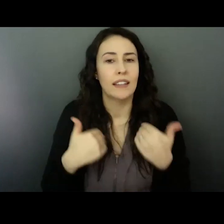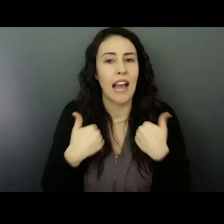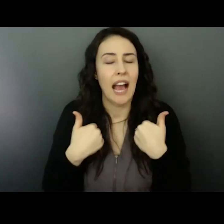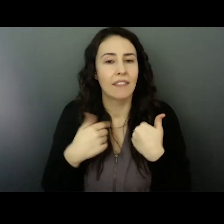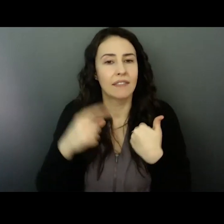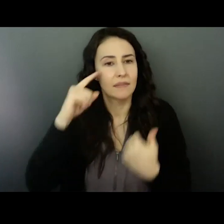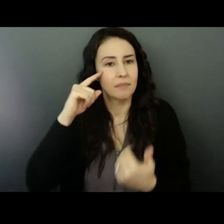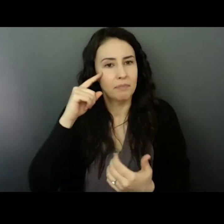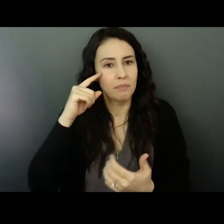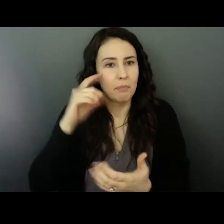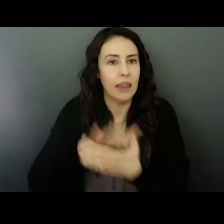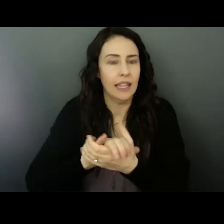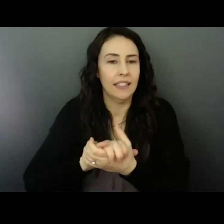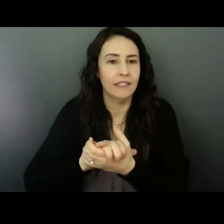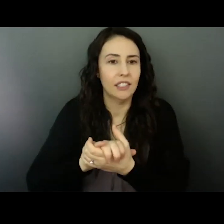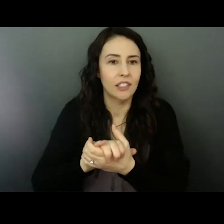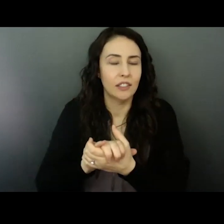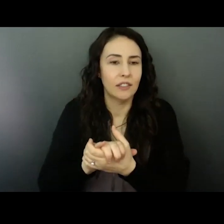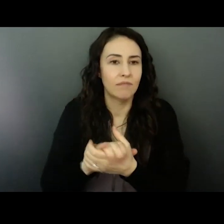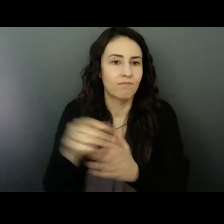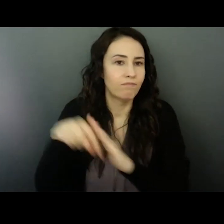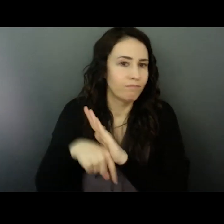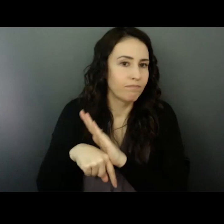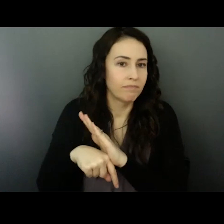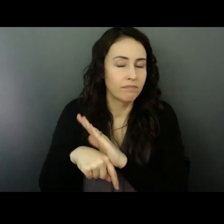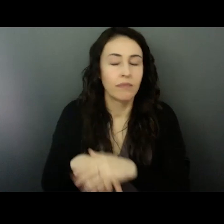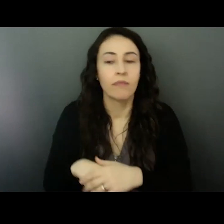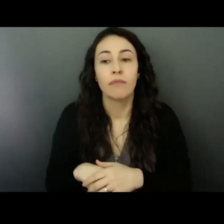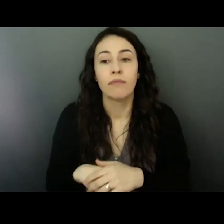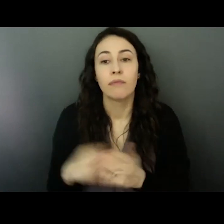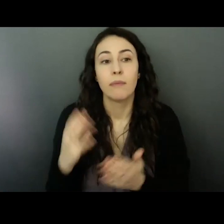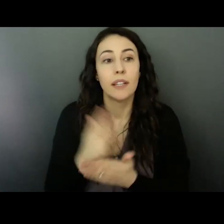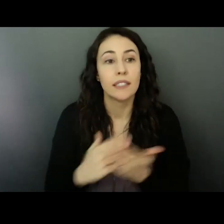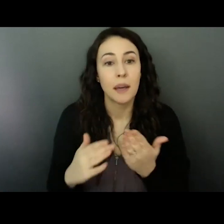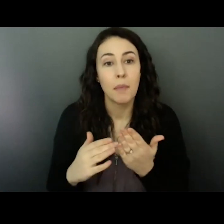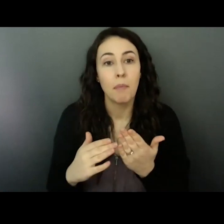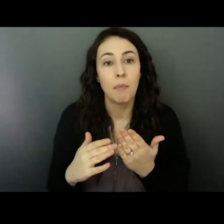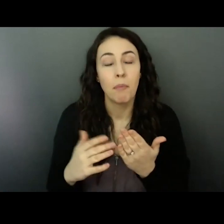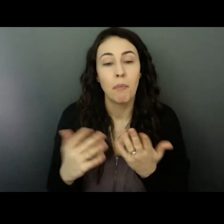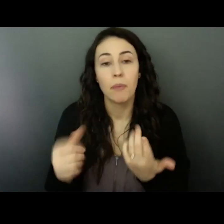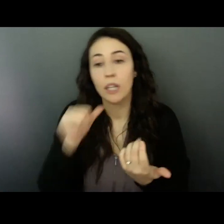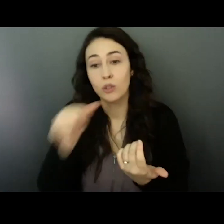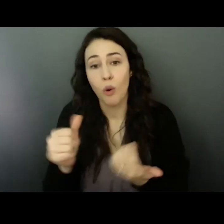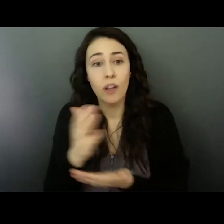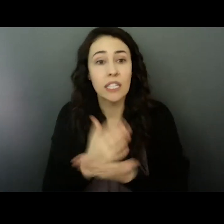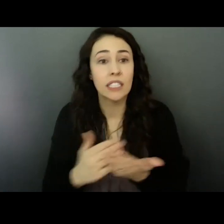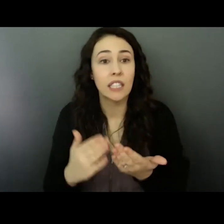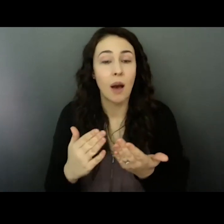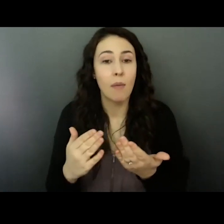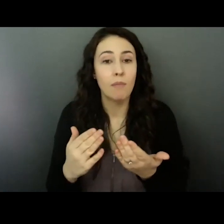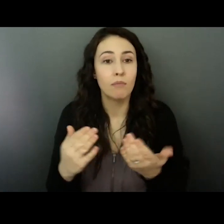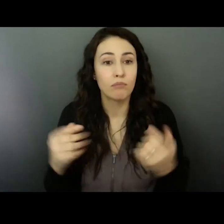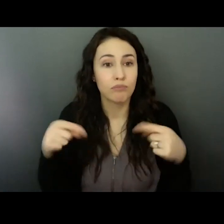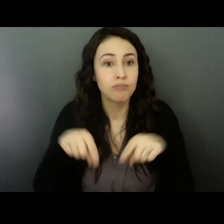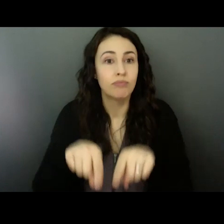traditional notions of higher ed. Some of them don't. Some of them directly align with traditional notions